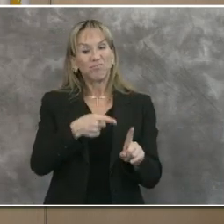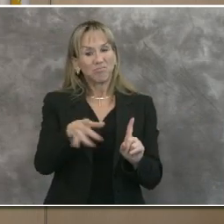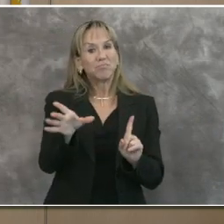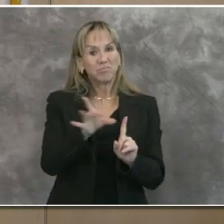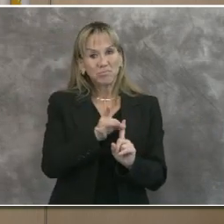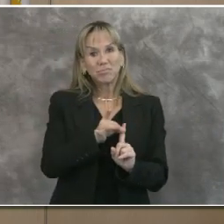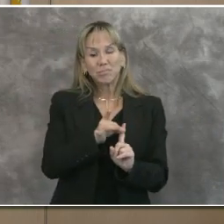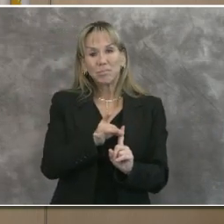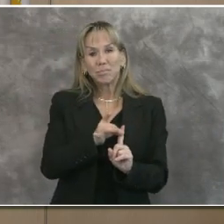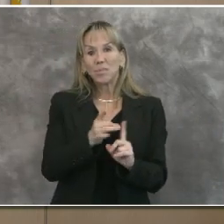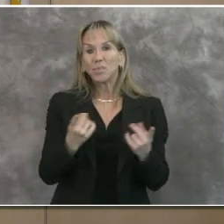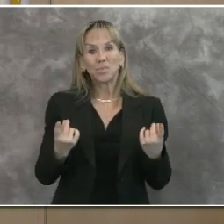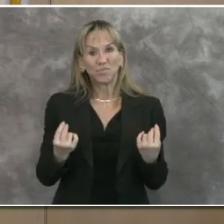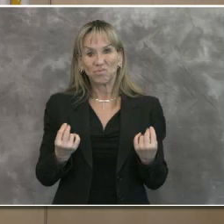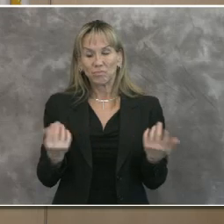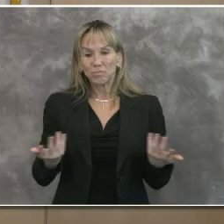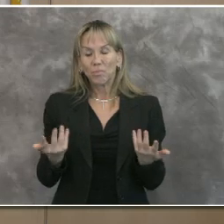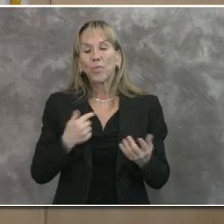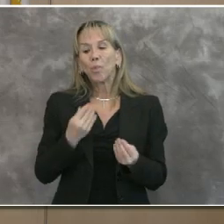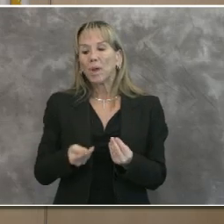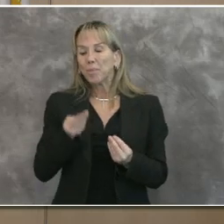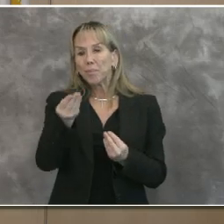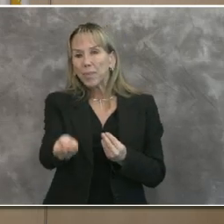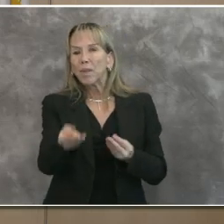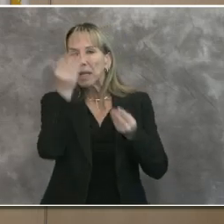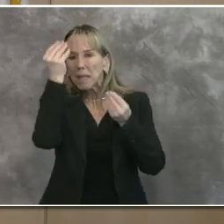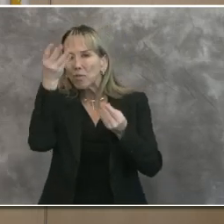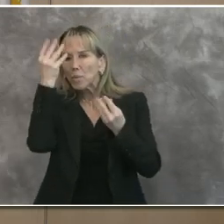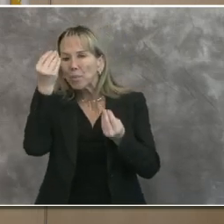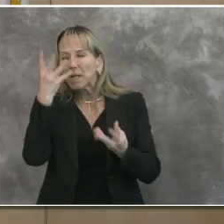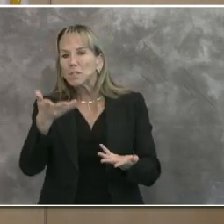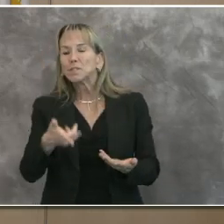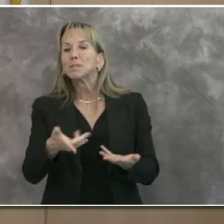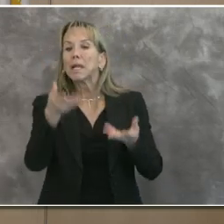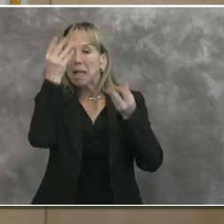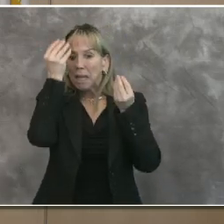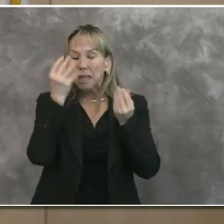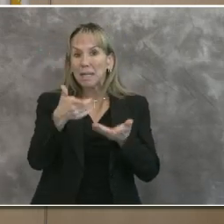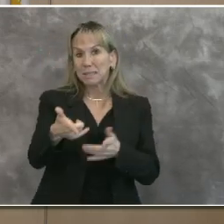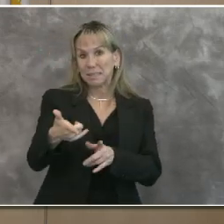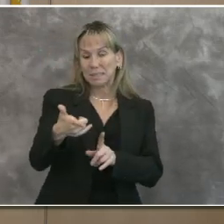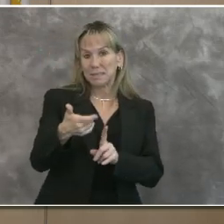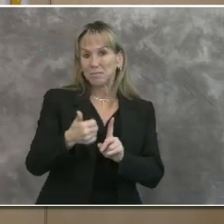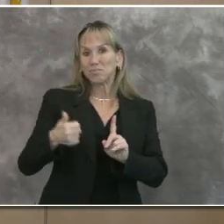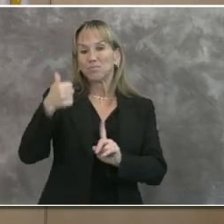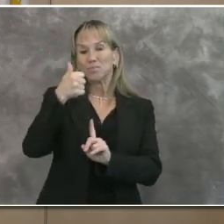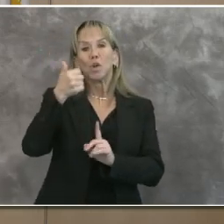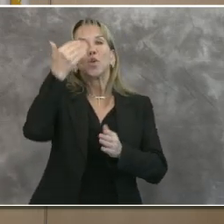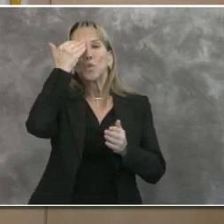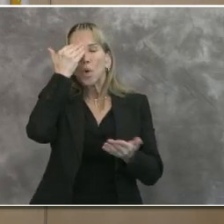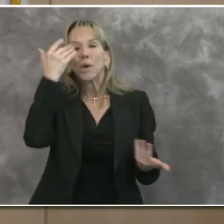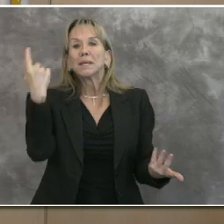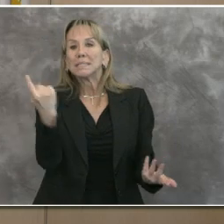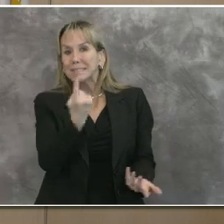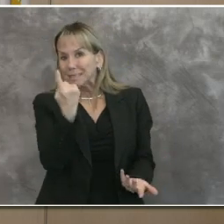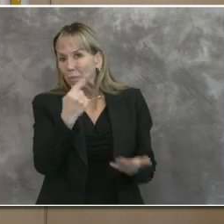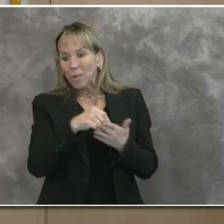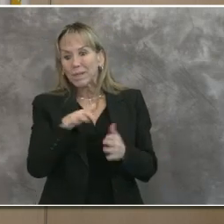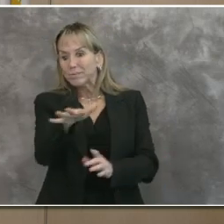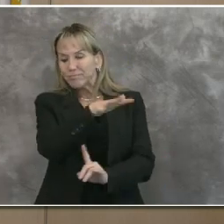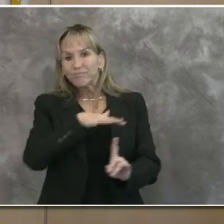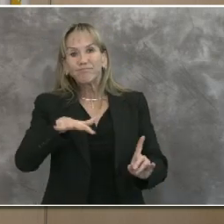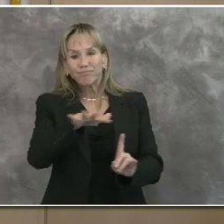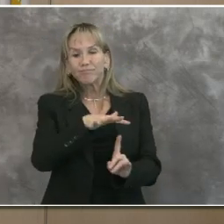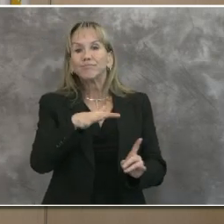positive test, we provide them with information that lets them know that someone in their work